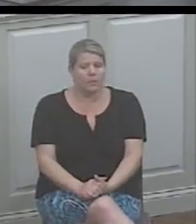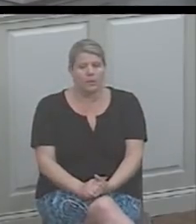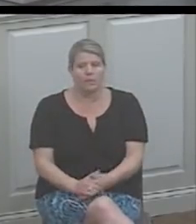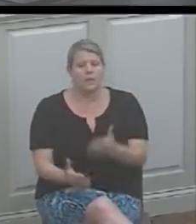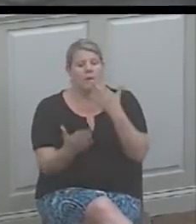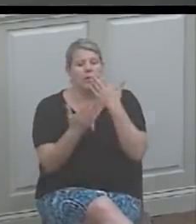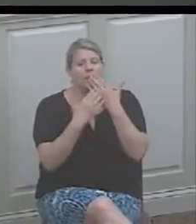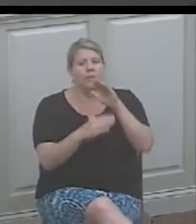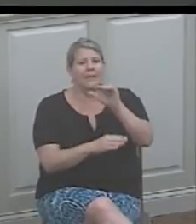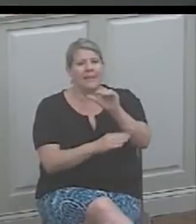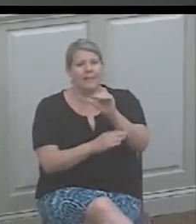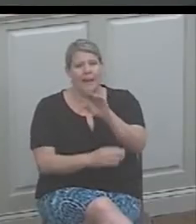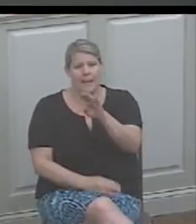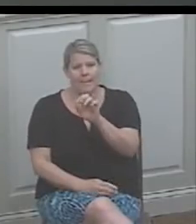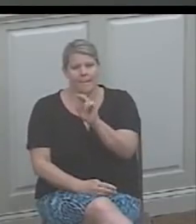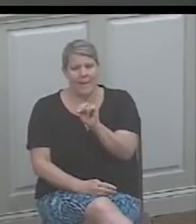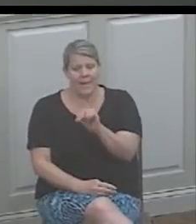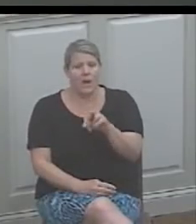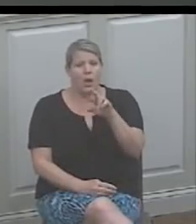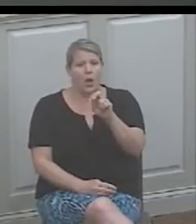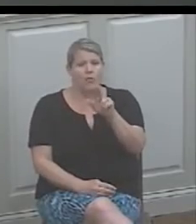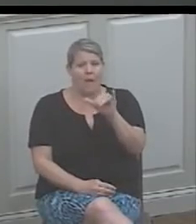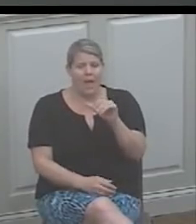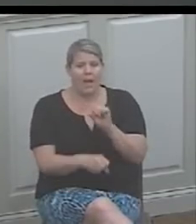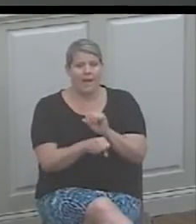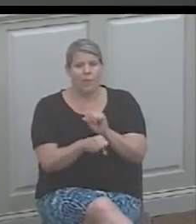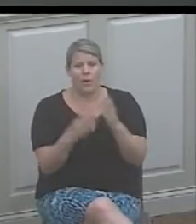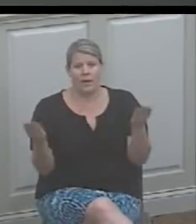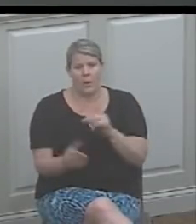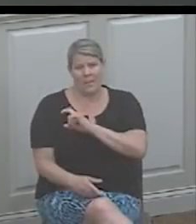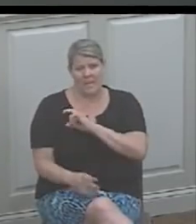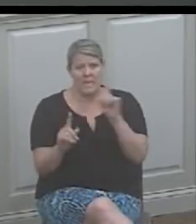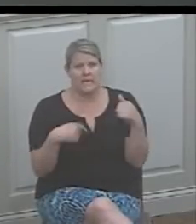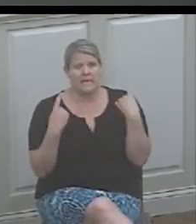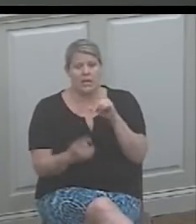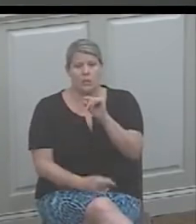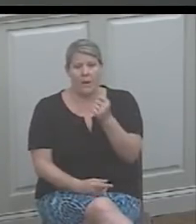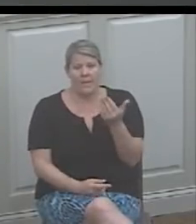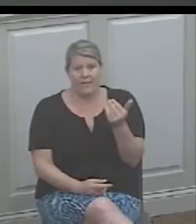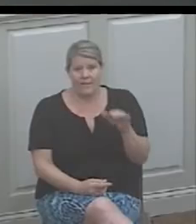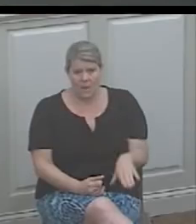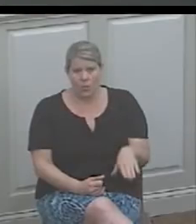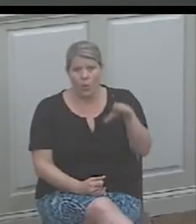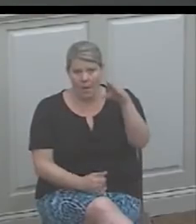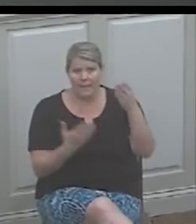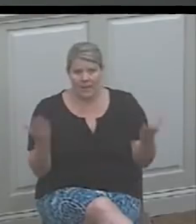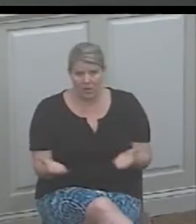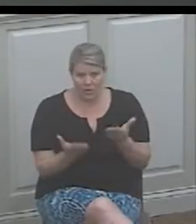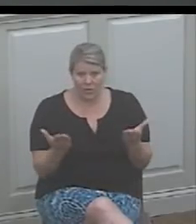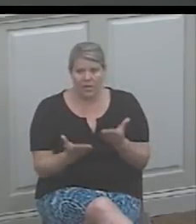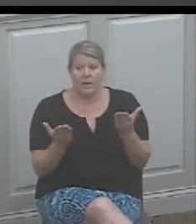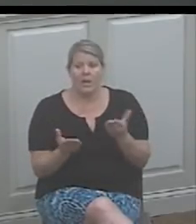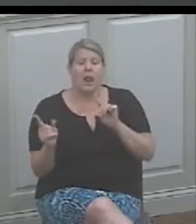Good evening. My name is Ben Ray. I've been with the police department since 2015. I was born and raised in Danville. I went to Alice